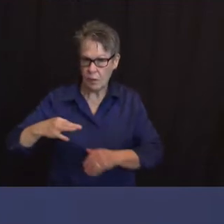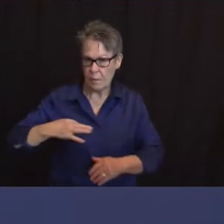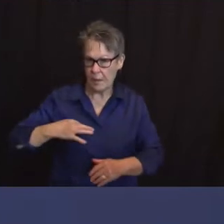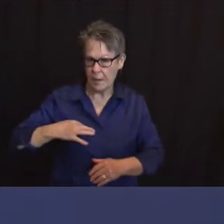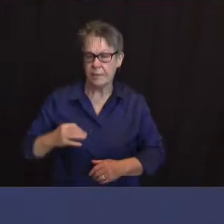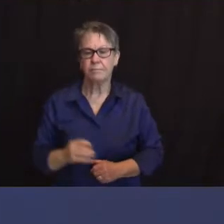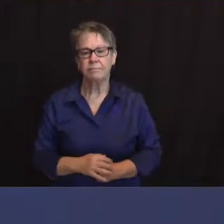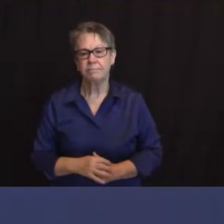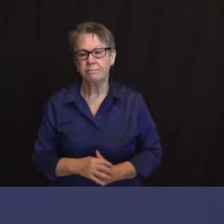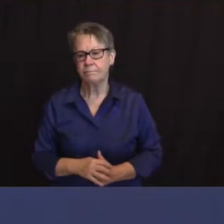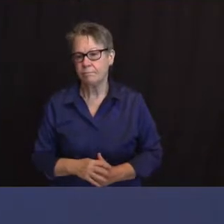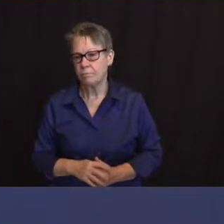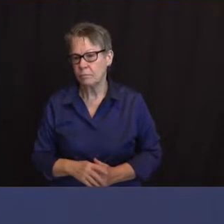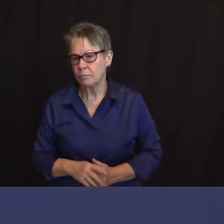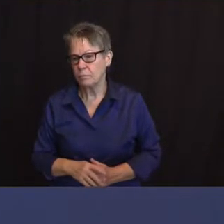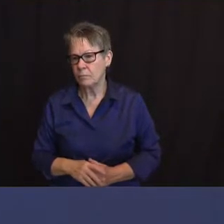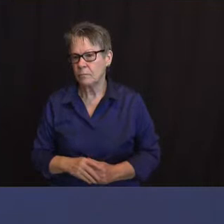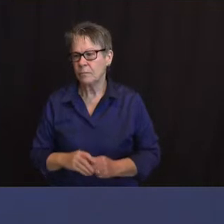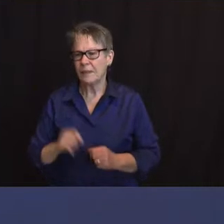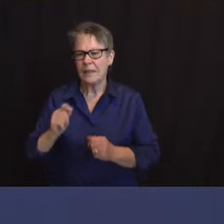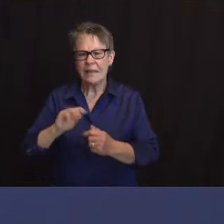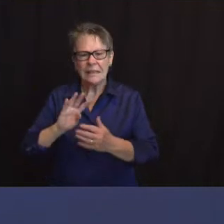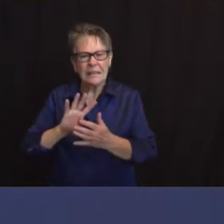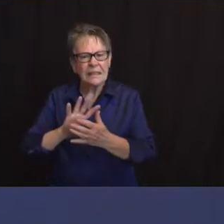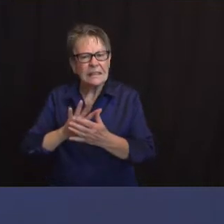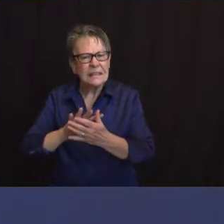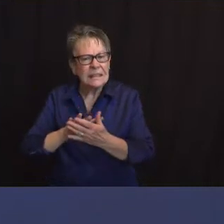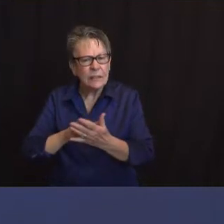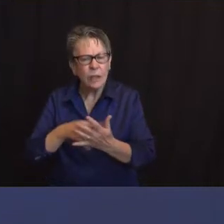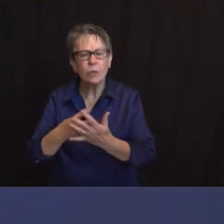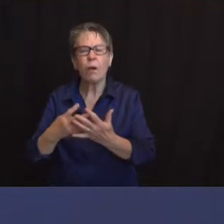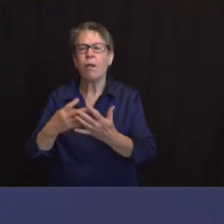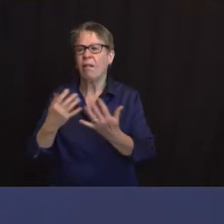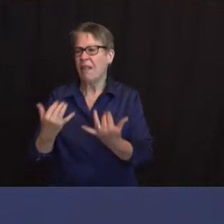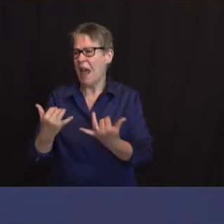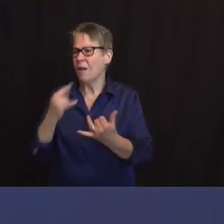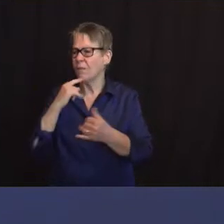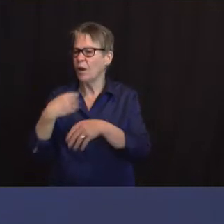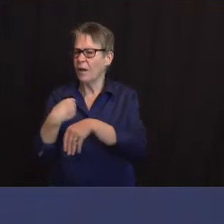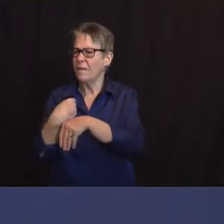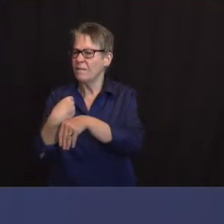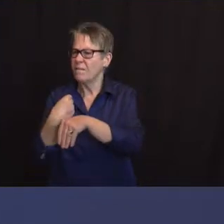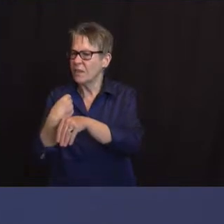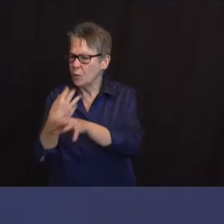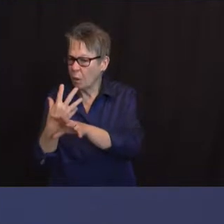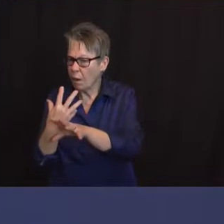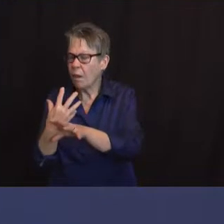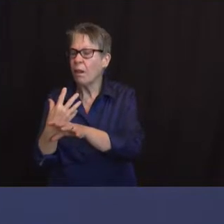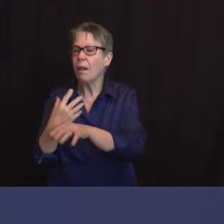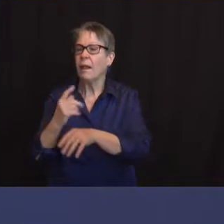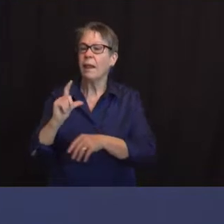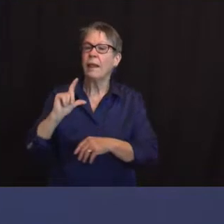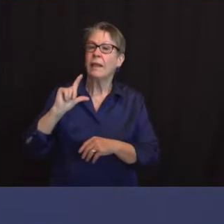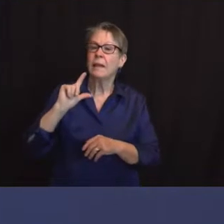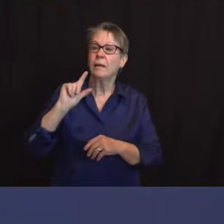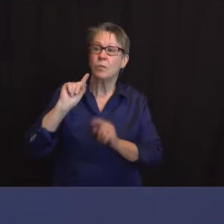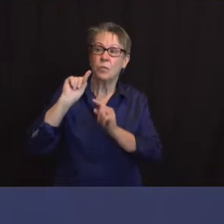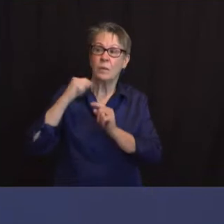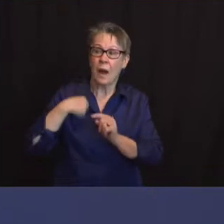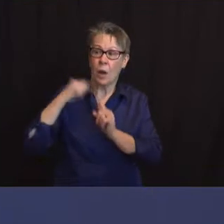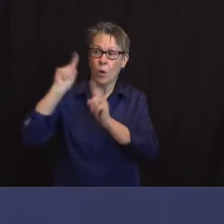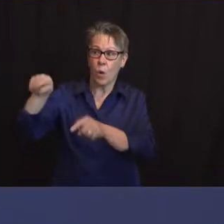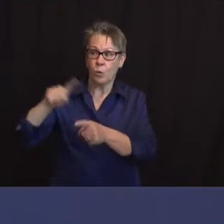virtual tomorrow. You're going to be with me we're going to be in Elizabeth tomorrow, right? So that's going to be cool. We'll be on the